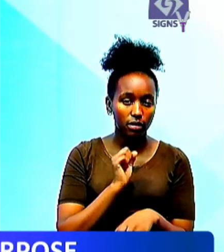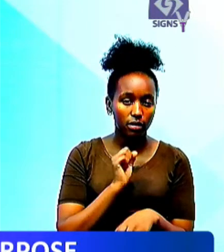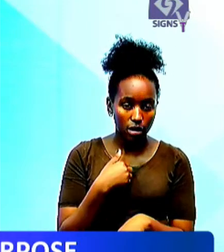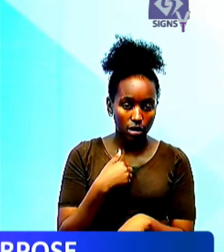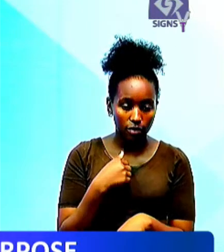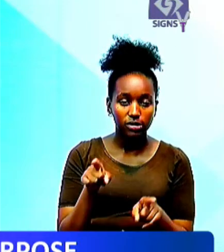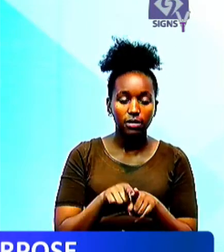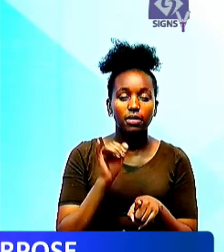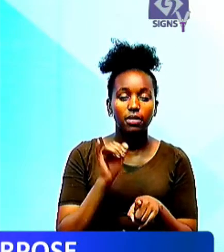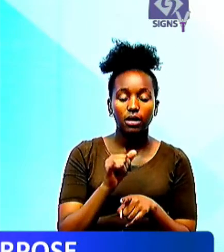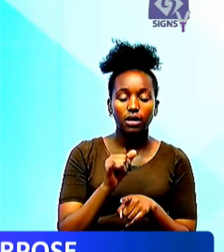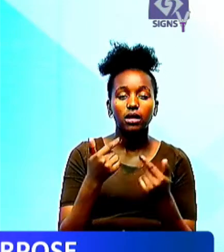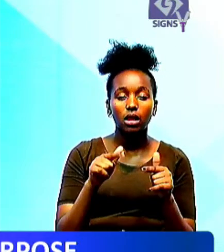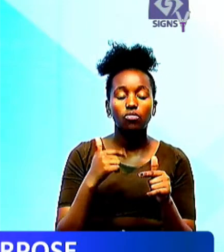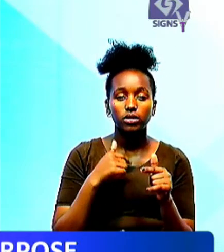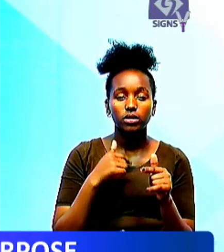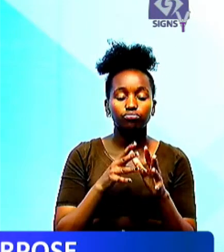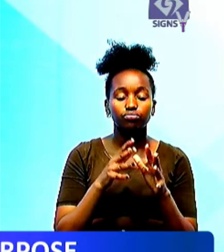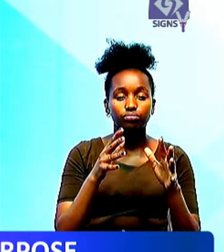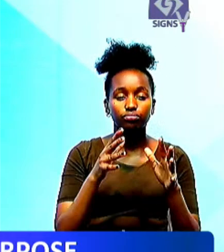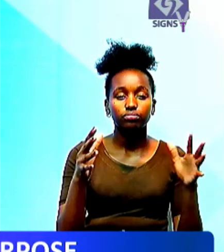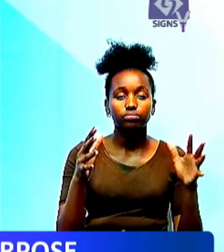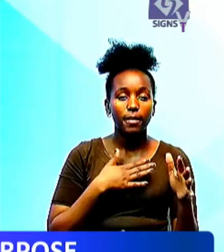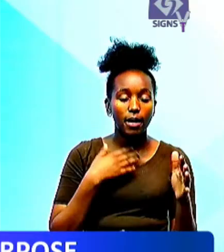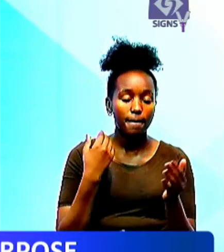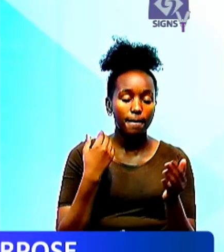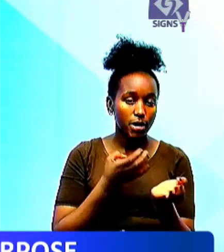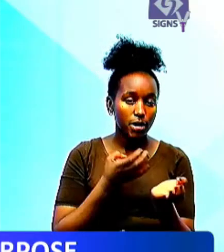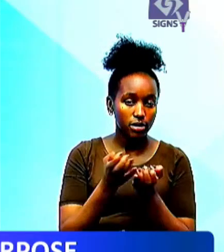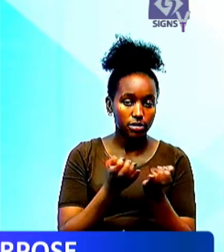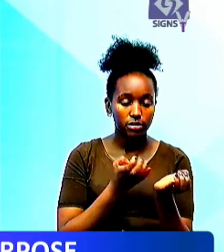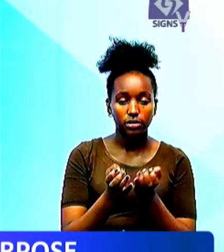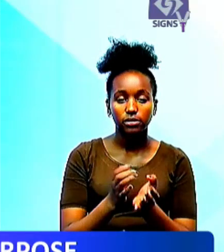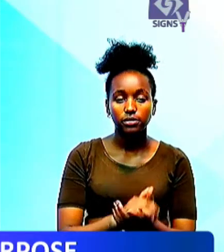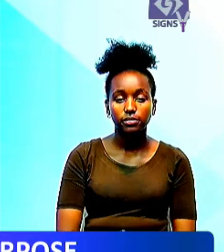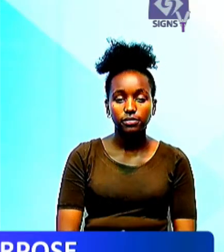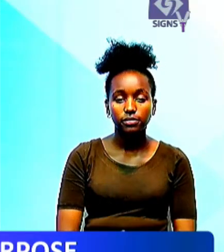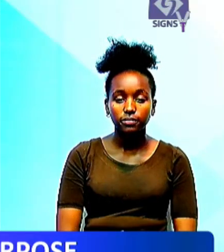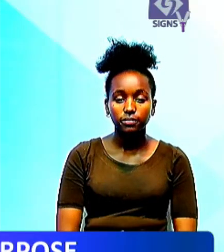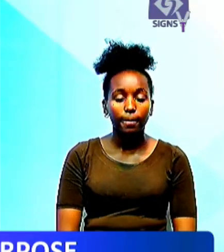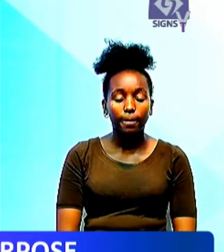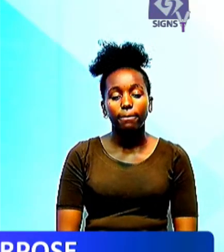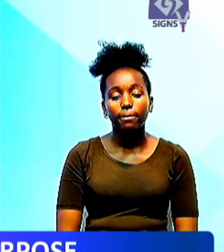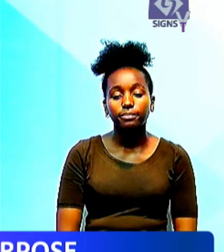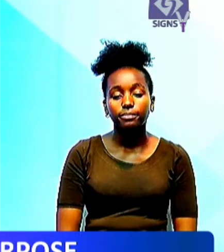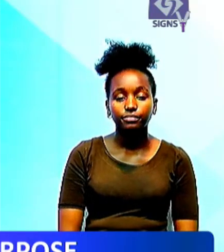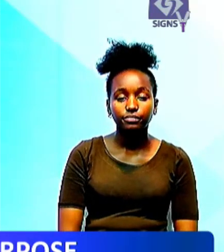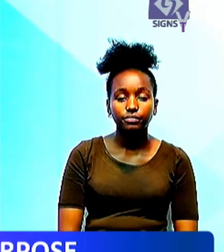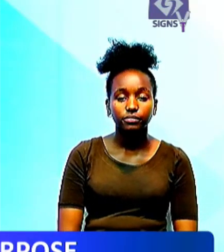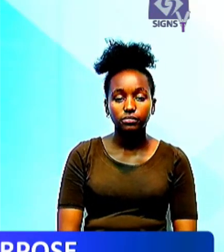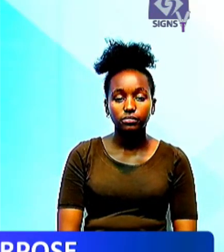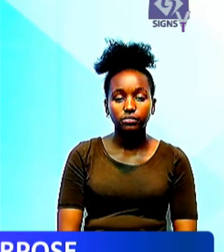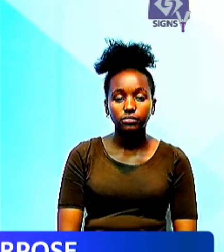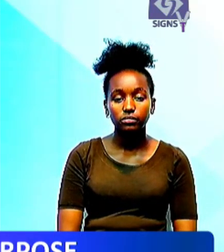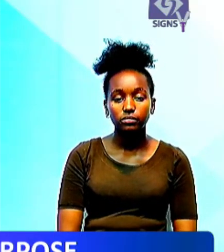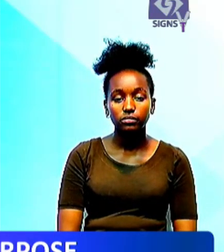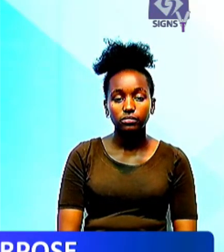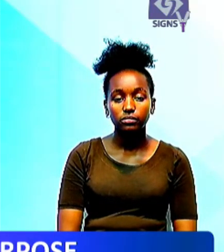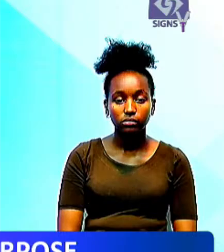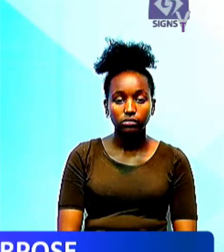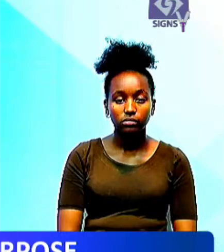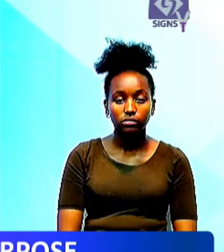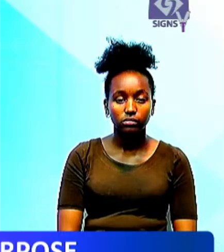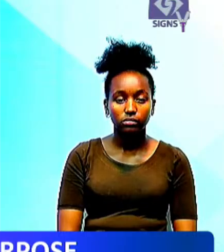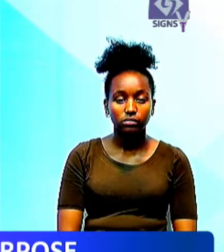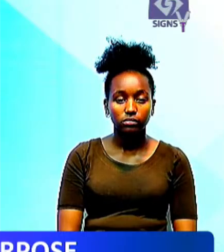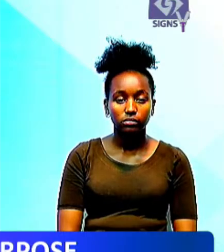even expand this business. So as you are working with your 10,000, you know this, you put even 1,000 aside from the profit you are